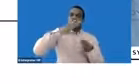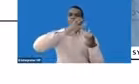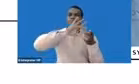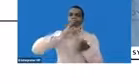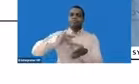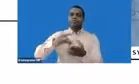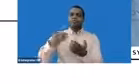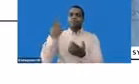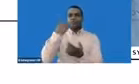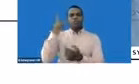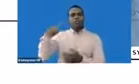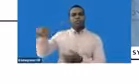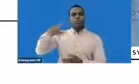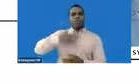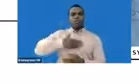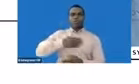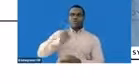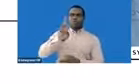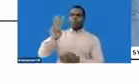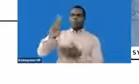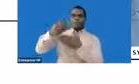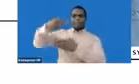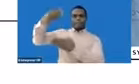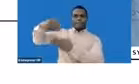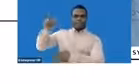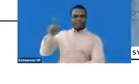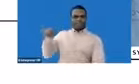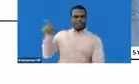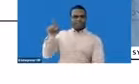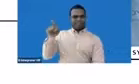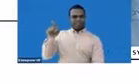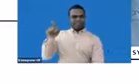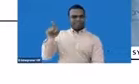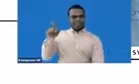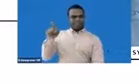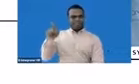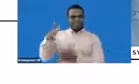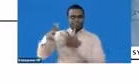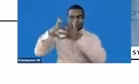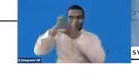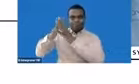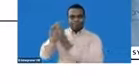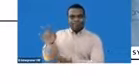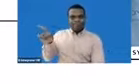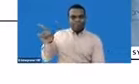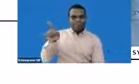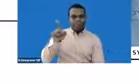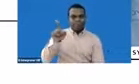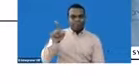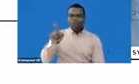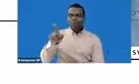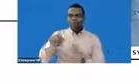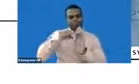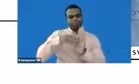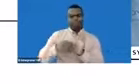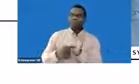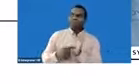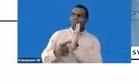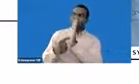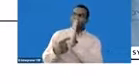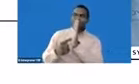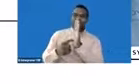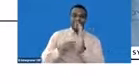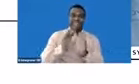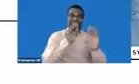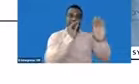that website owners can look at and use in a combination, usually to make their feedback mechanism better and